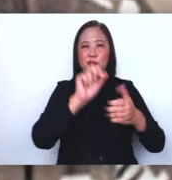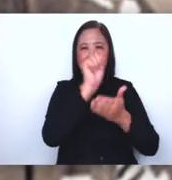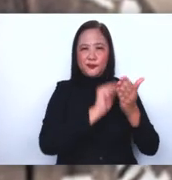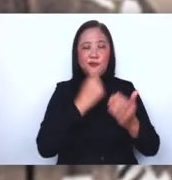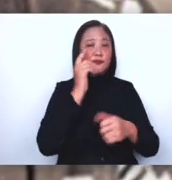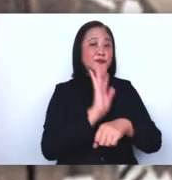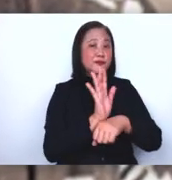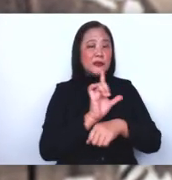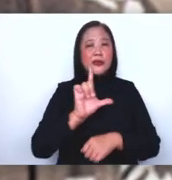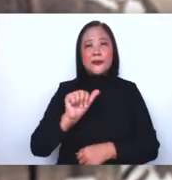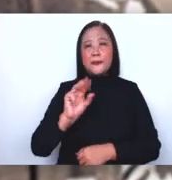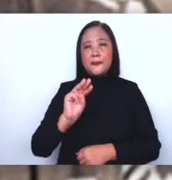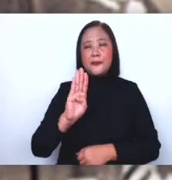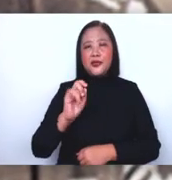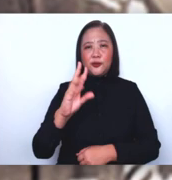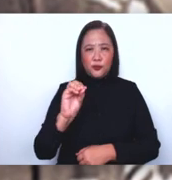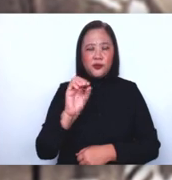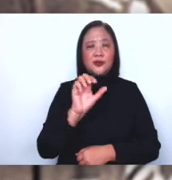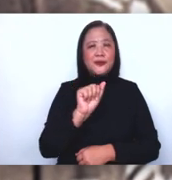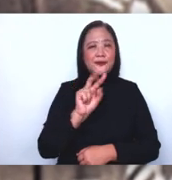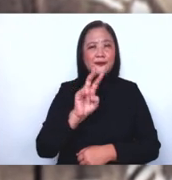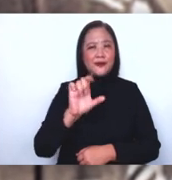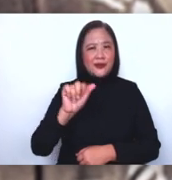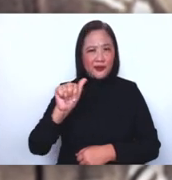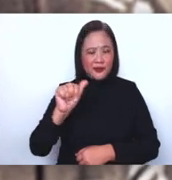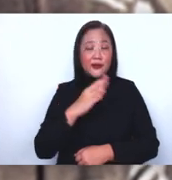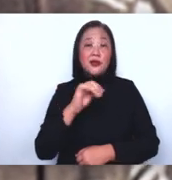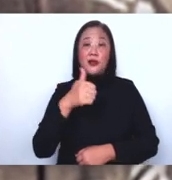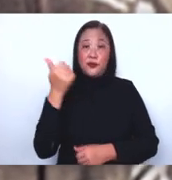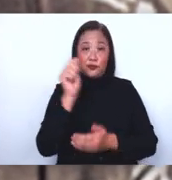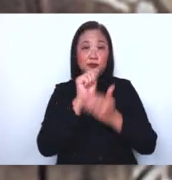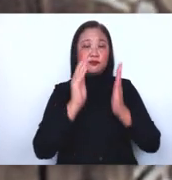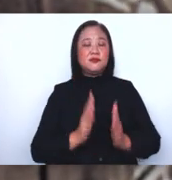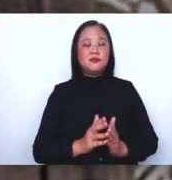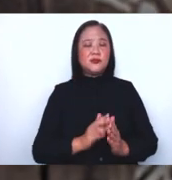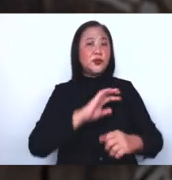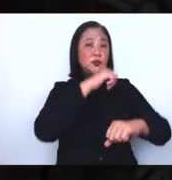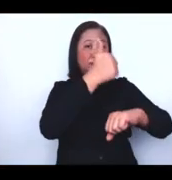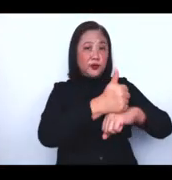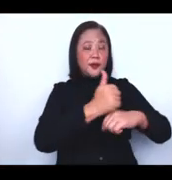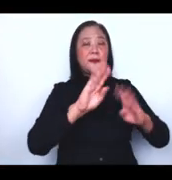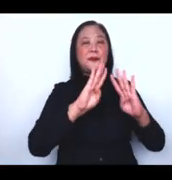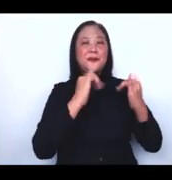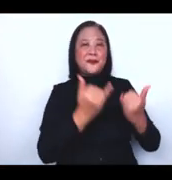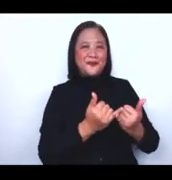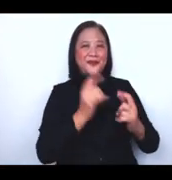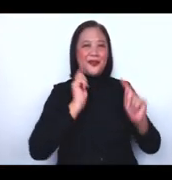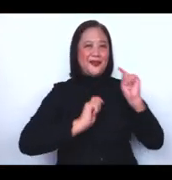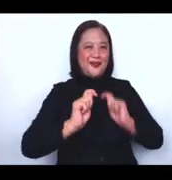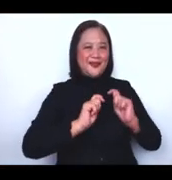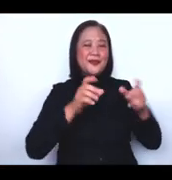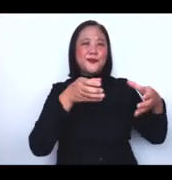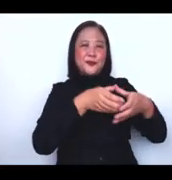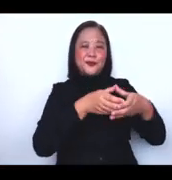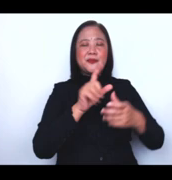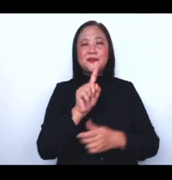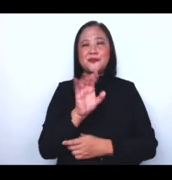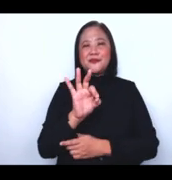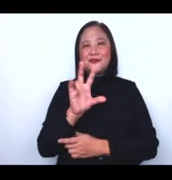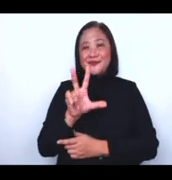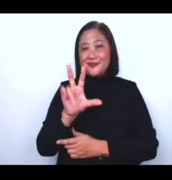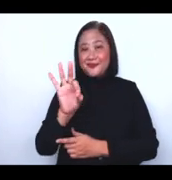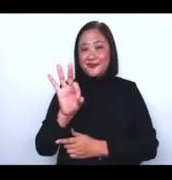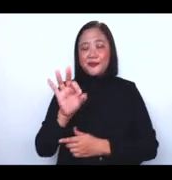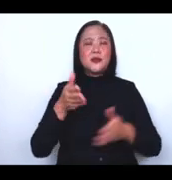for film Lambert Avellana, and other artists, she co-founded the Barangay Theater Guild in 1939,